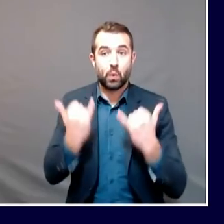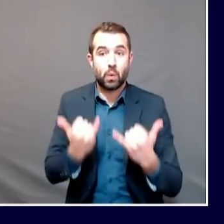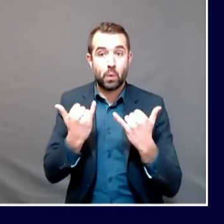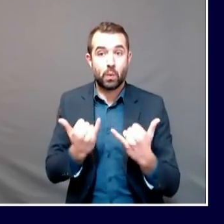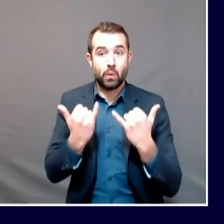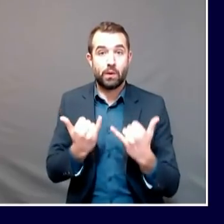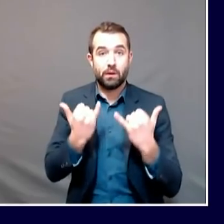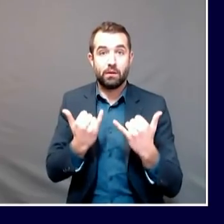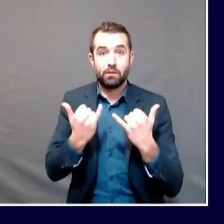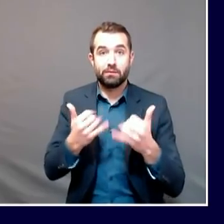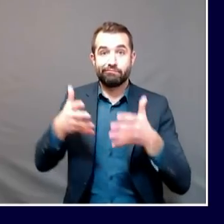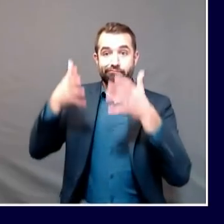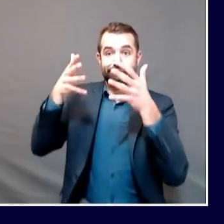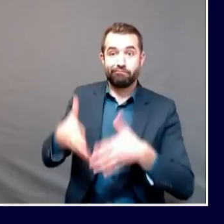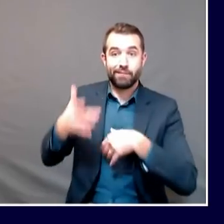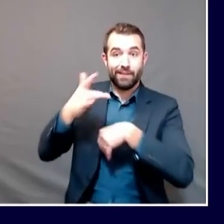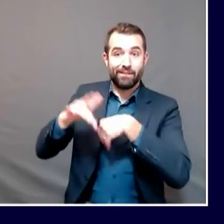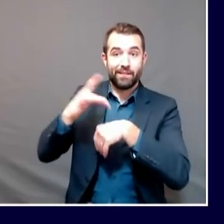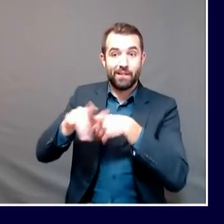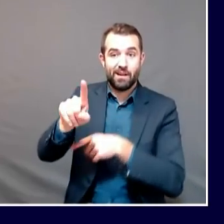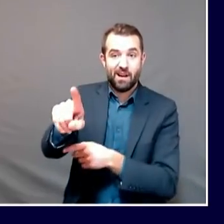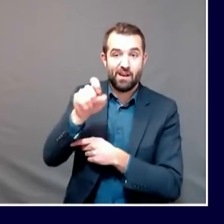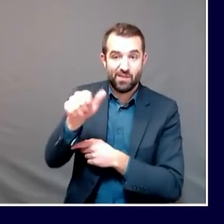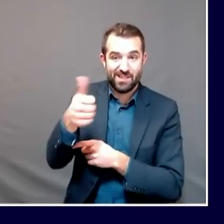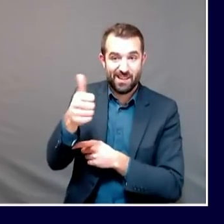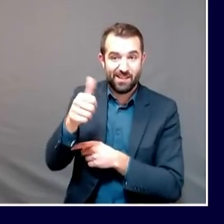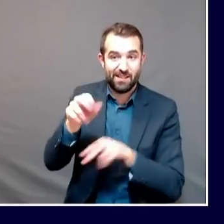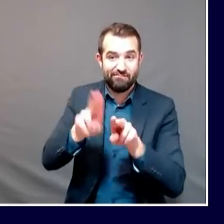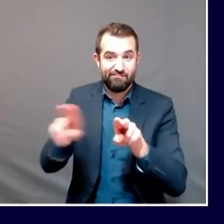care unit beds that are available and staffed.